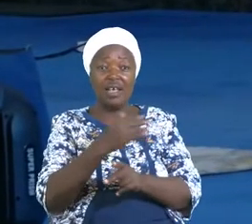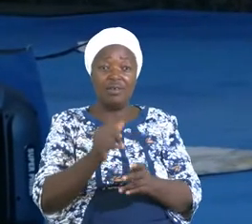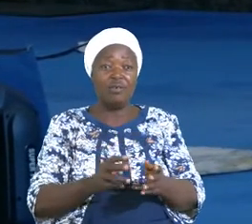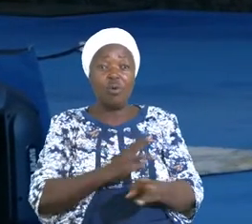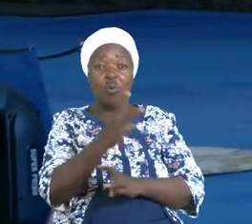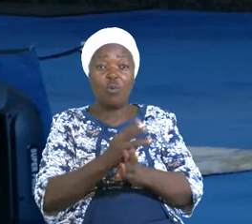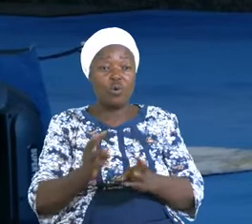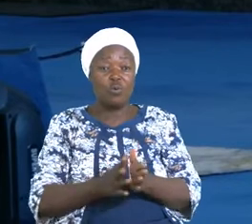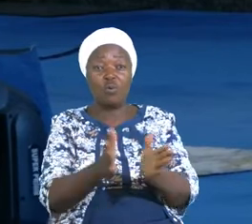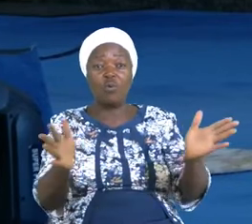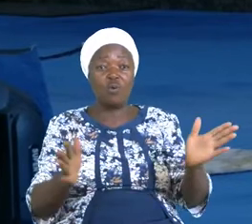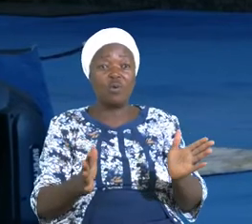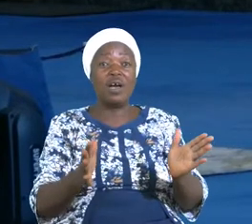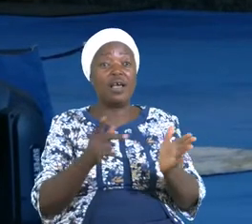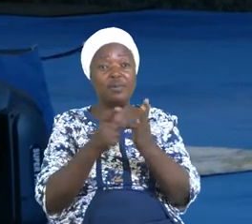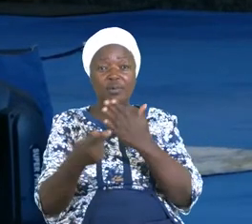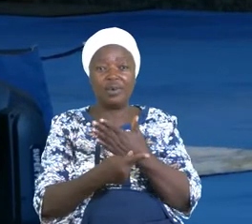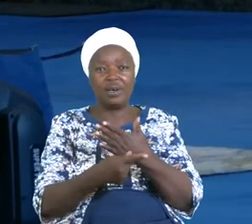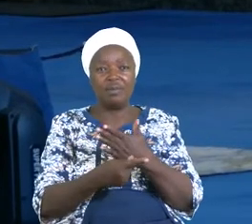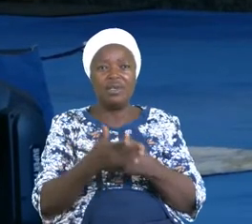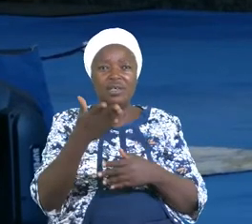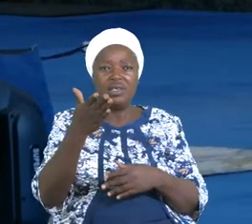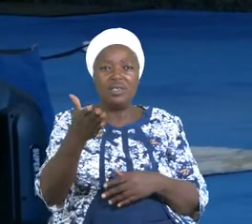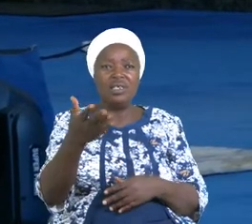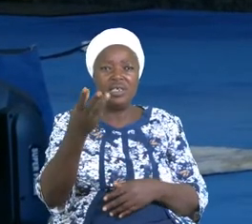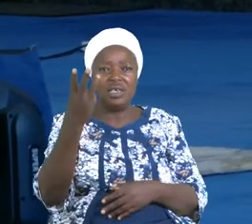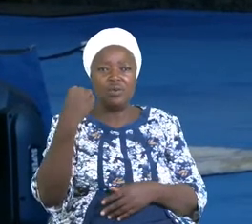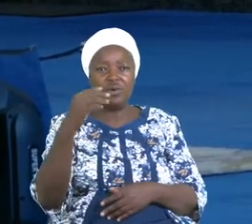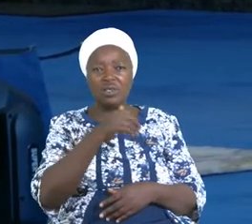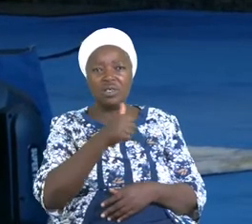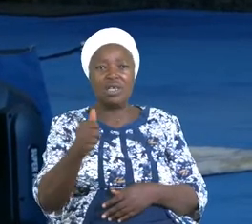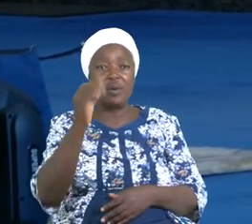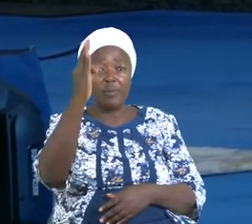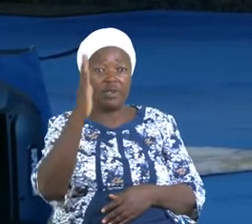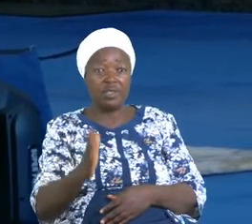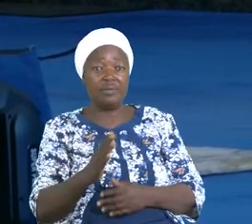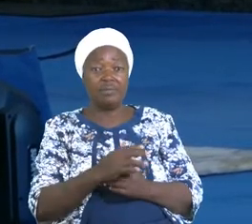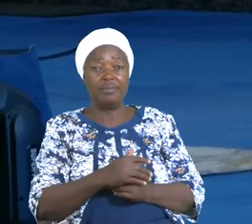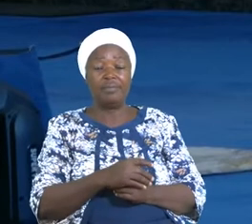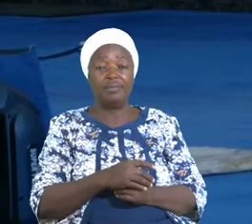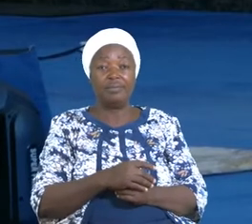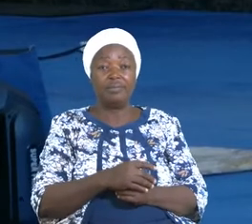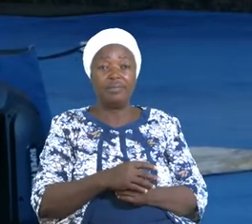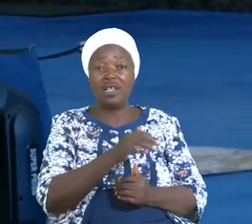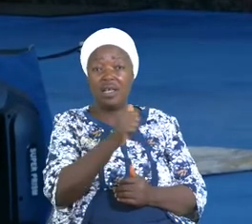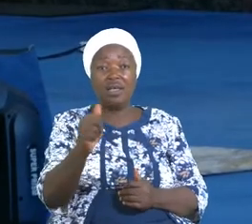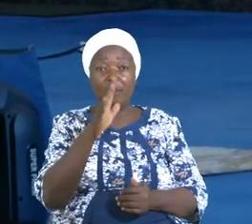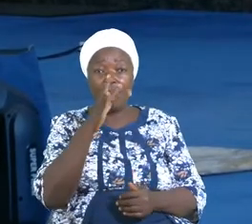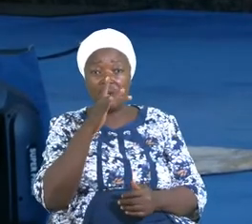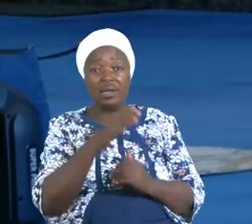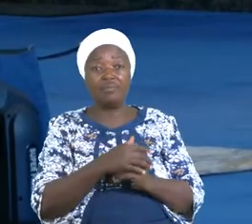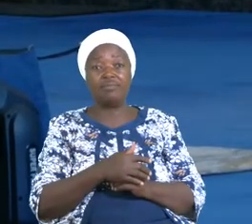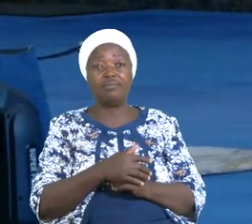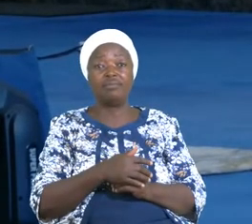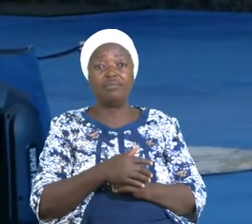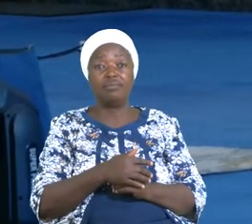crusade. There was a minister, a mother, of